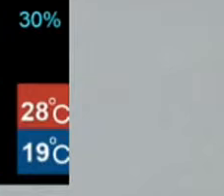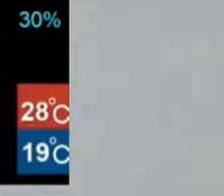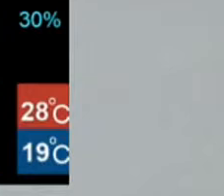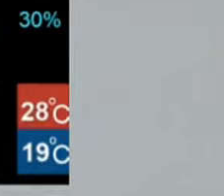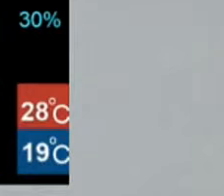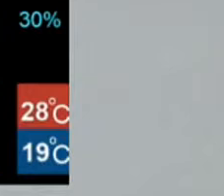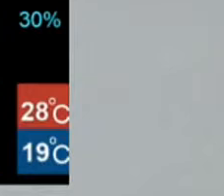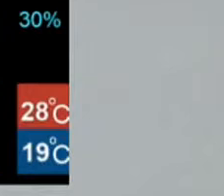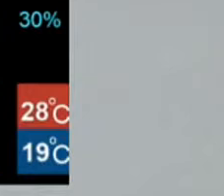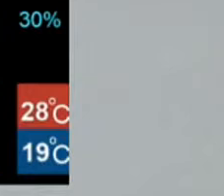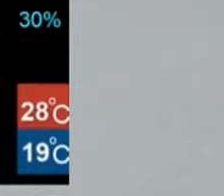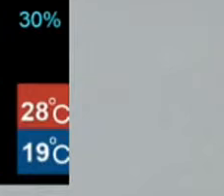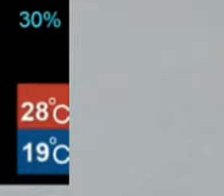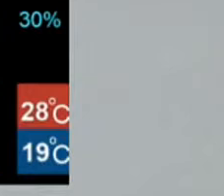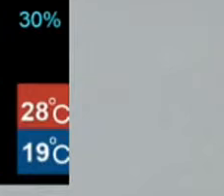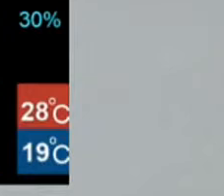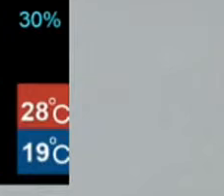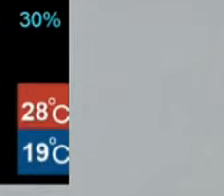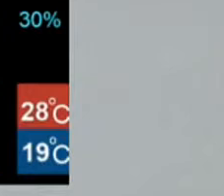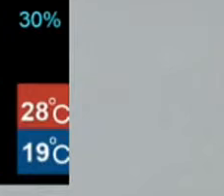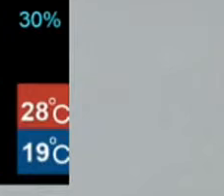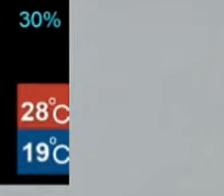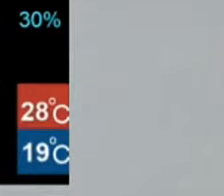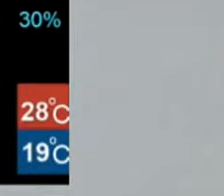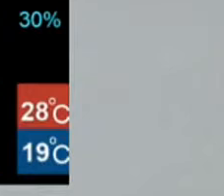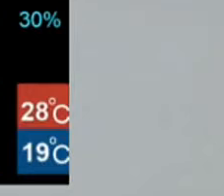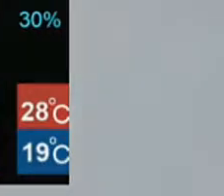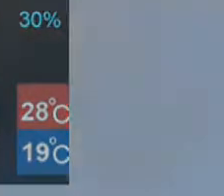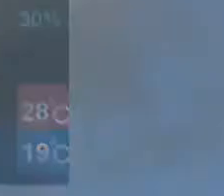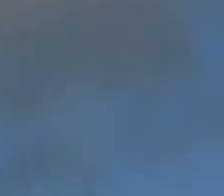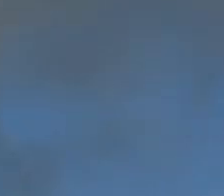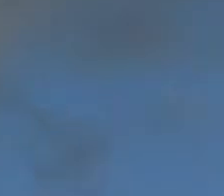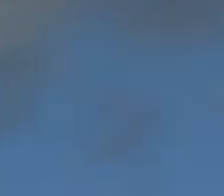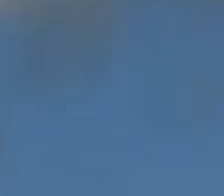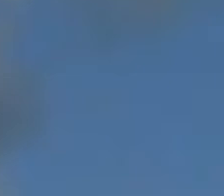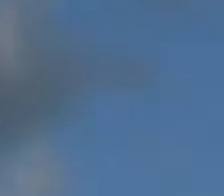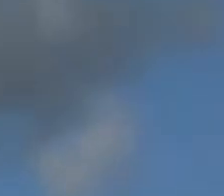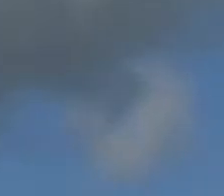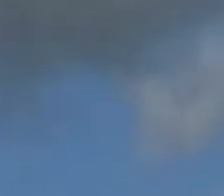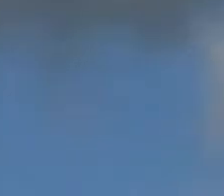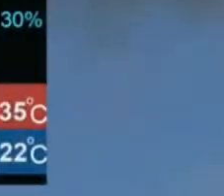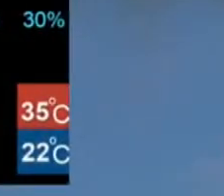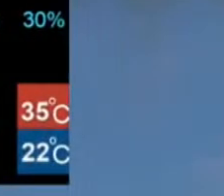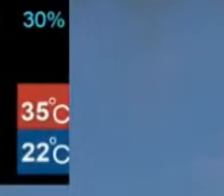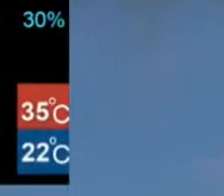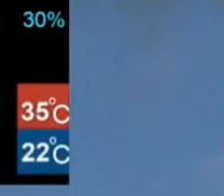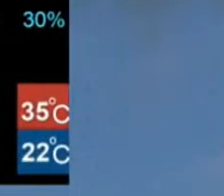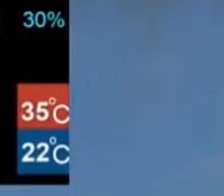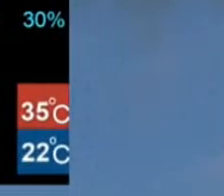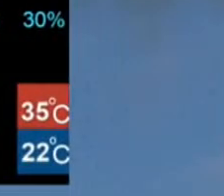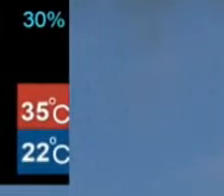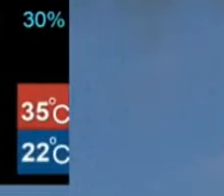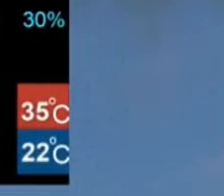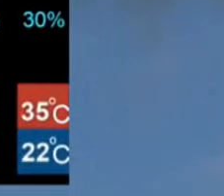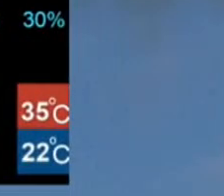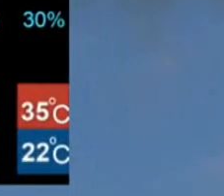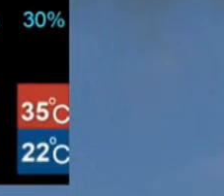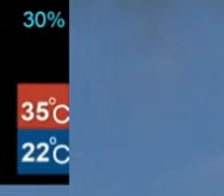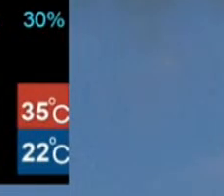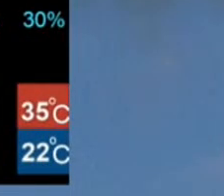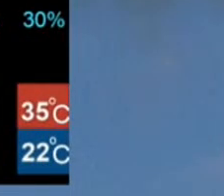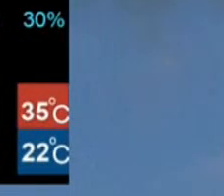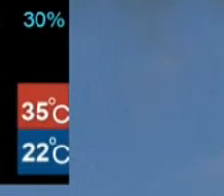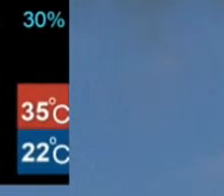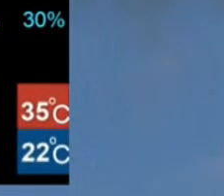Warm temperatures of around 27 to 30 degrees Celsius are also expected. Over Chobe and Ngami land on Saturday, we're